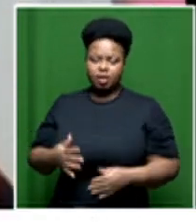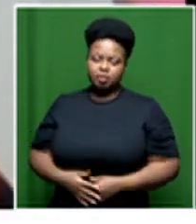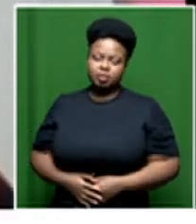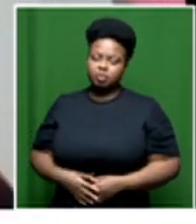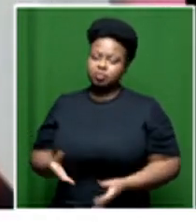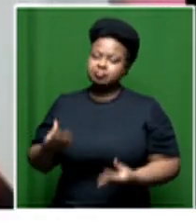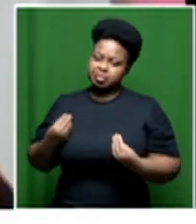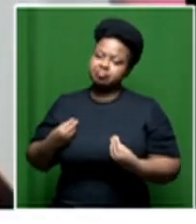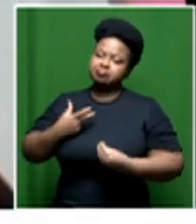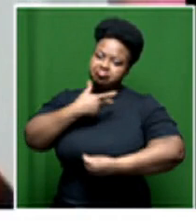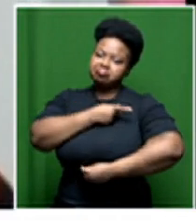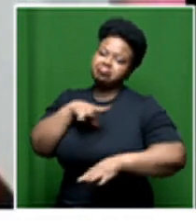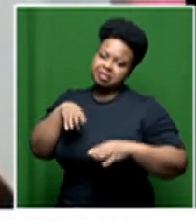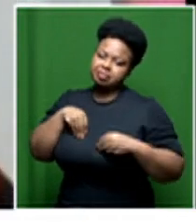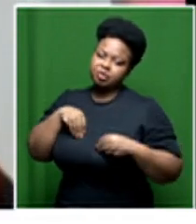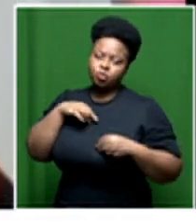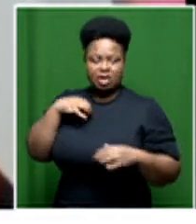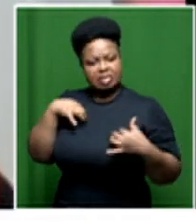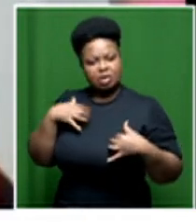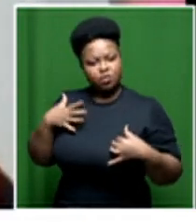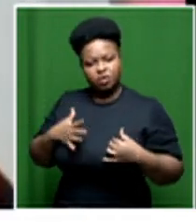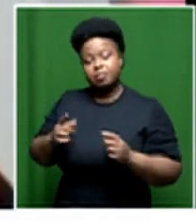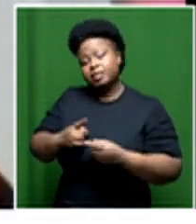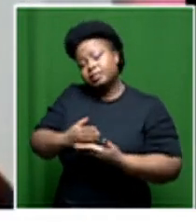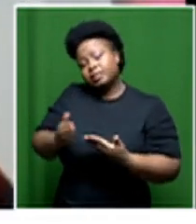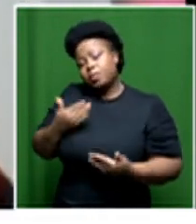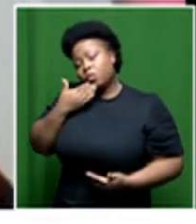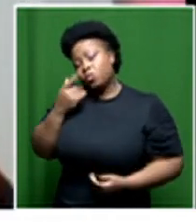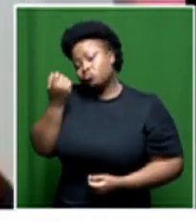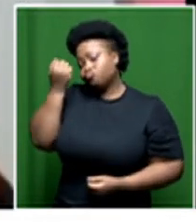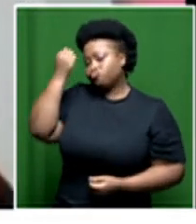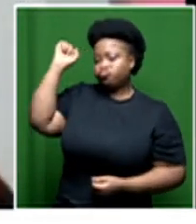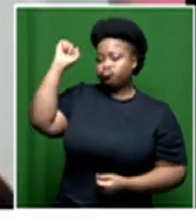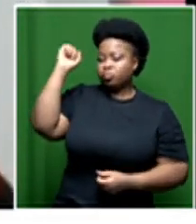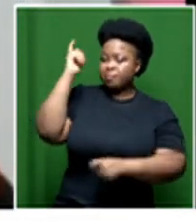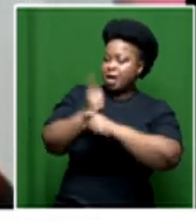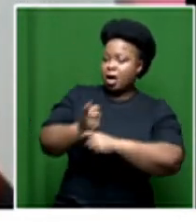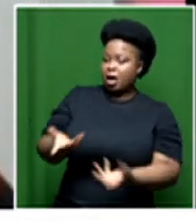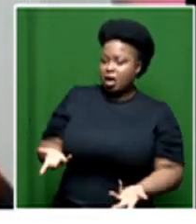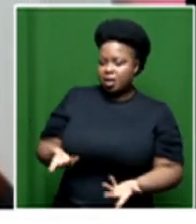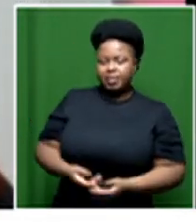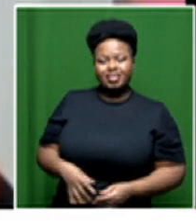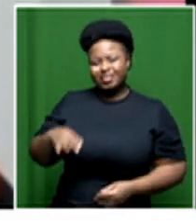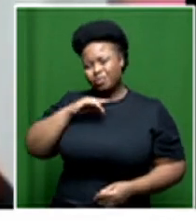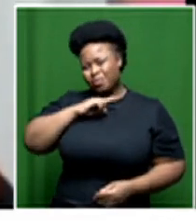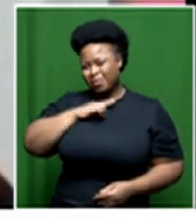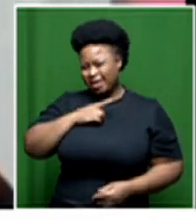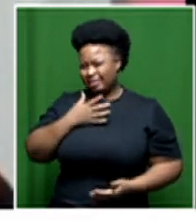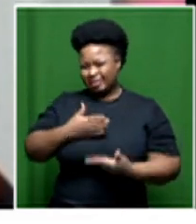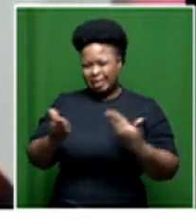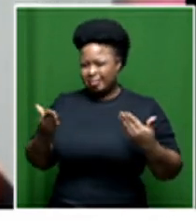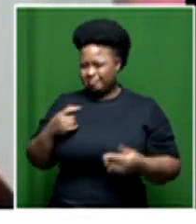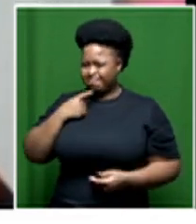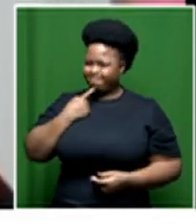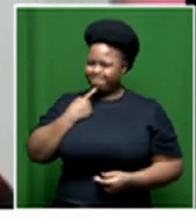be receiving this because they are looking forward. But there will be those who are refusing, not because of any other thing, but because they will not have